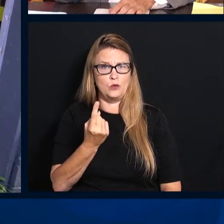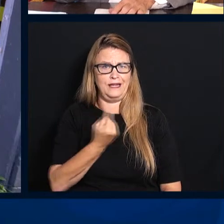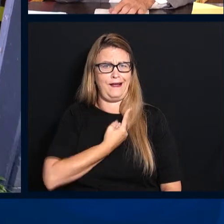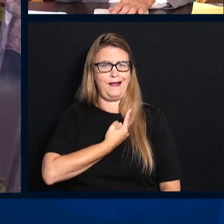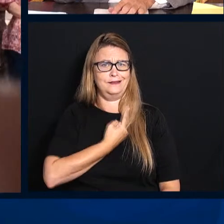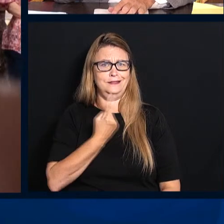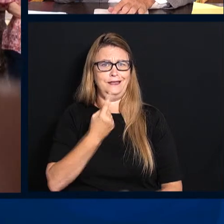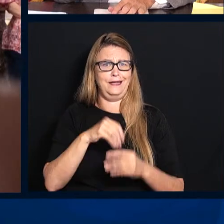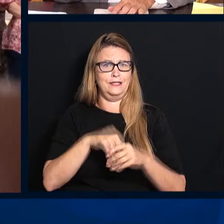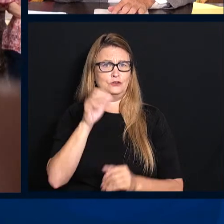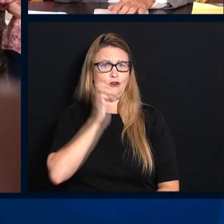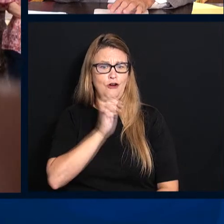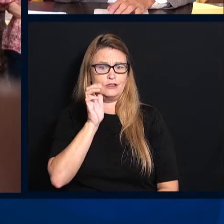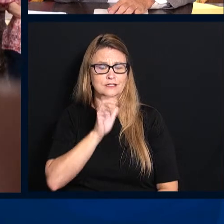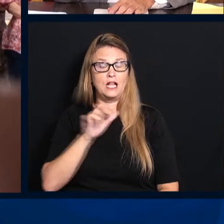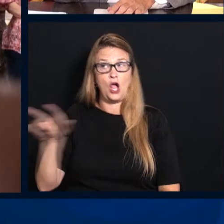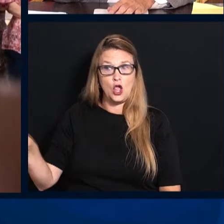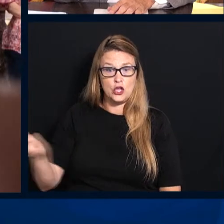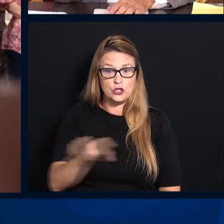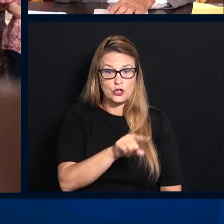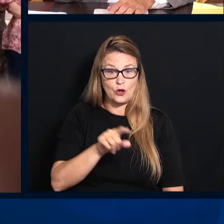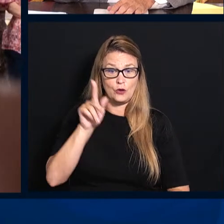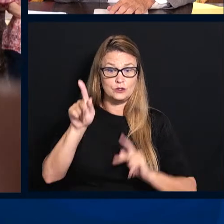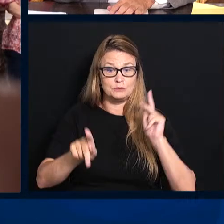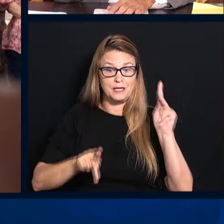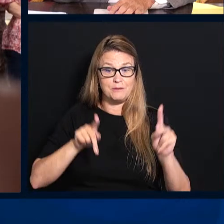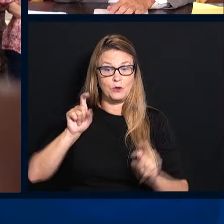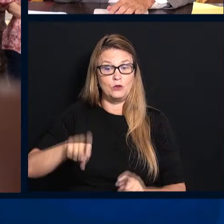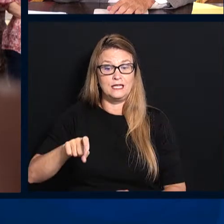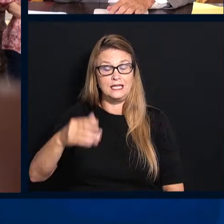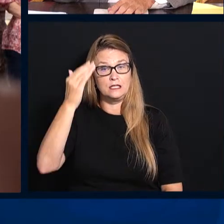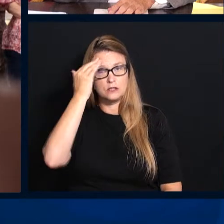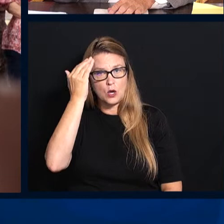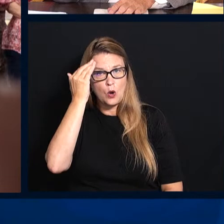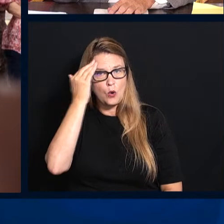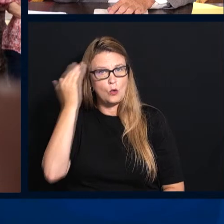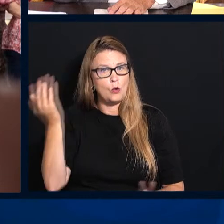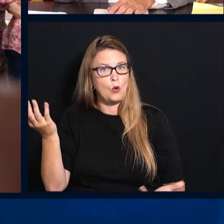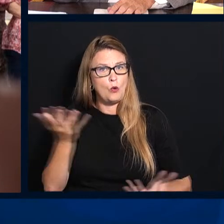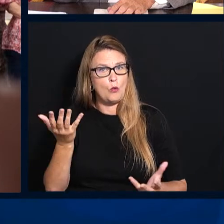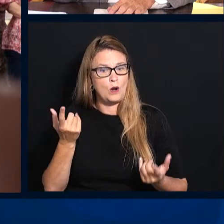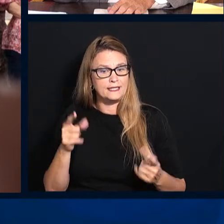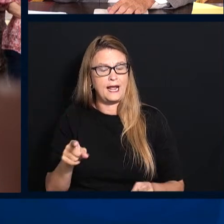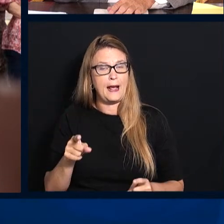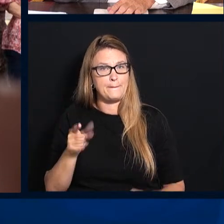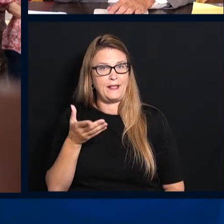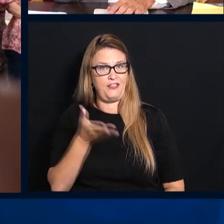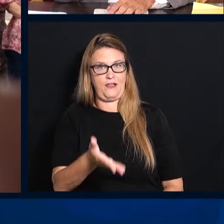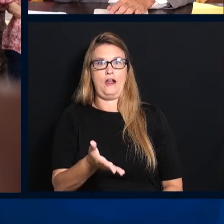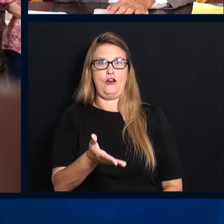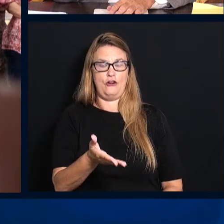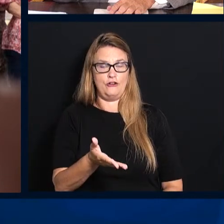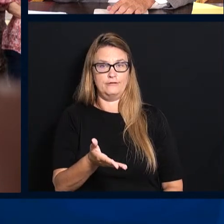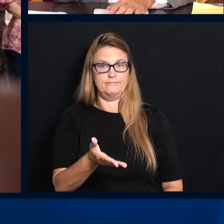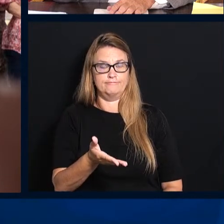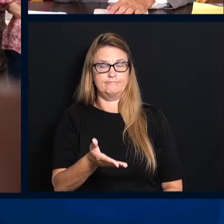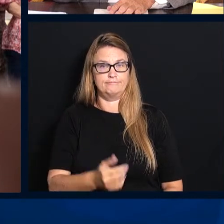Charleston. Those are the folks that know what needs to be done, right there. And so with all that,